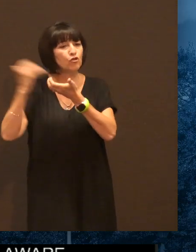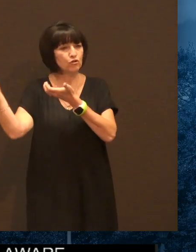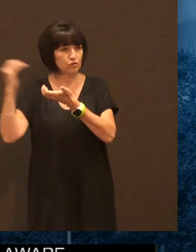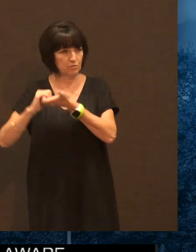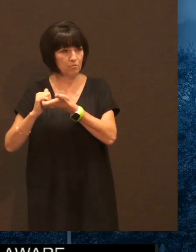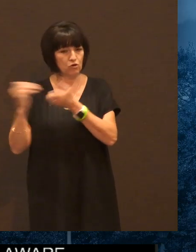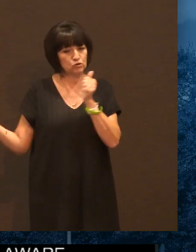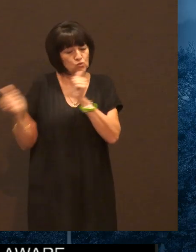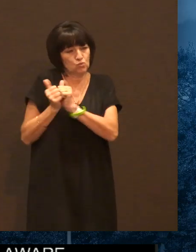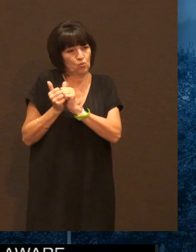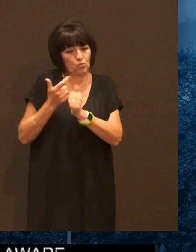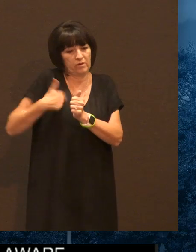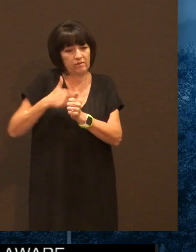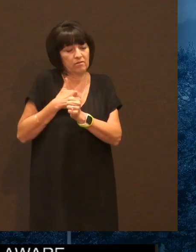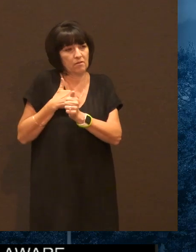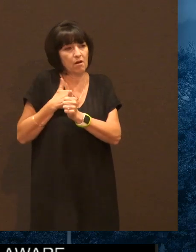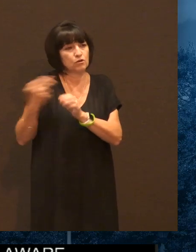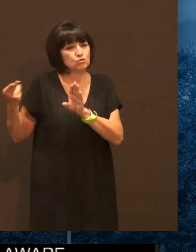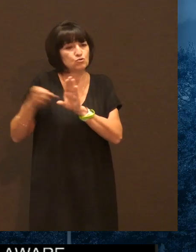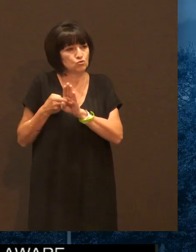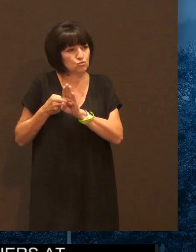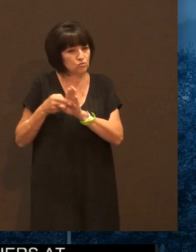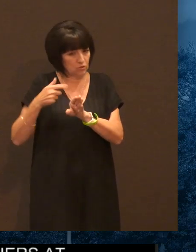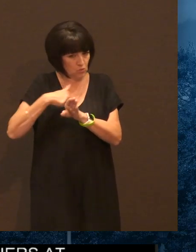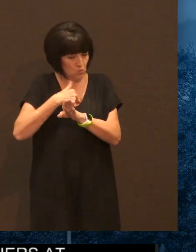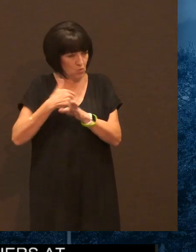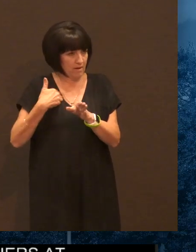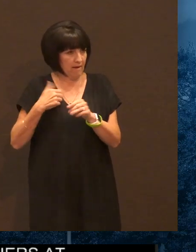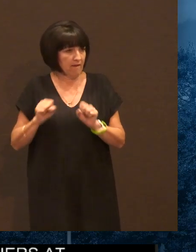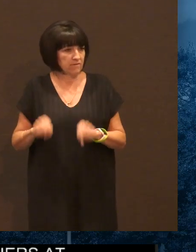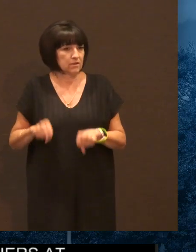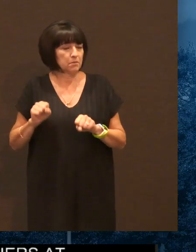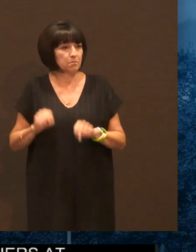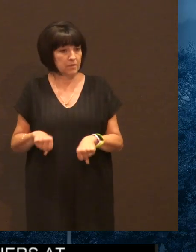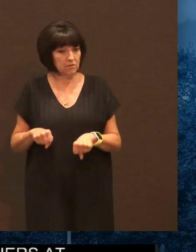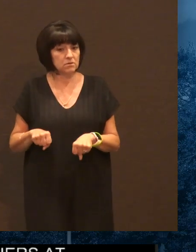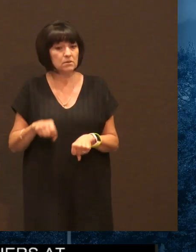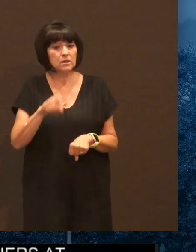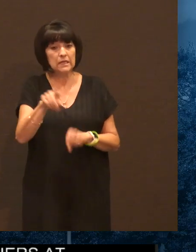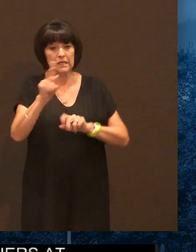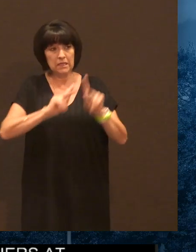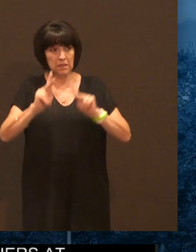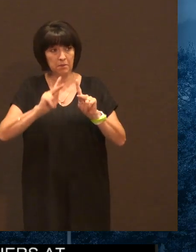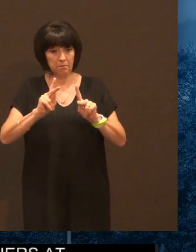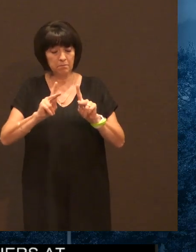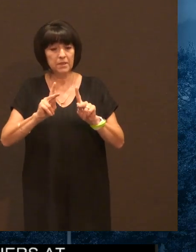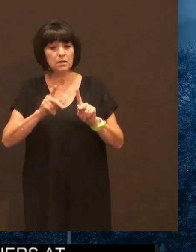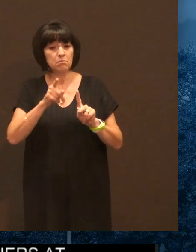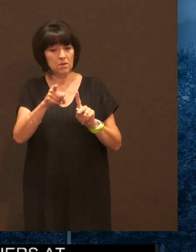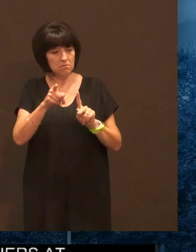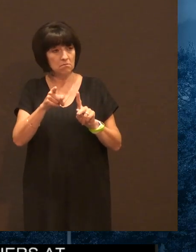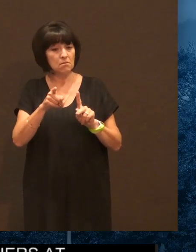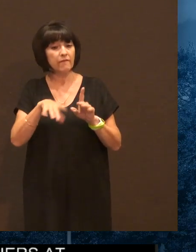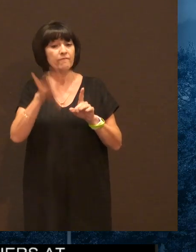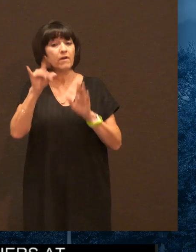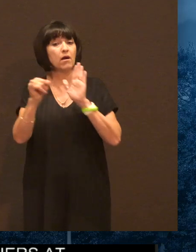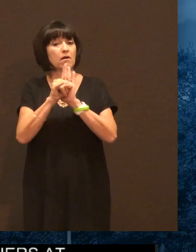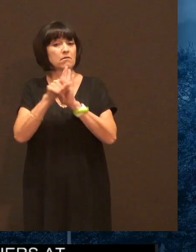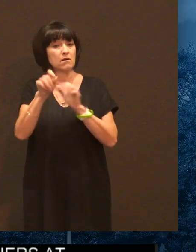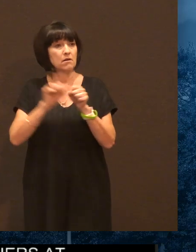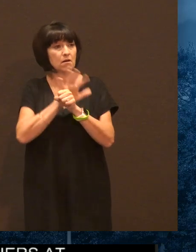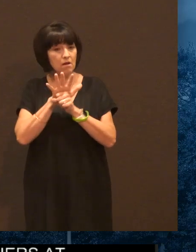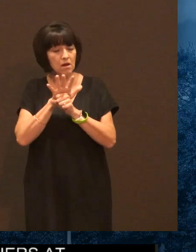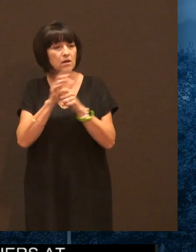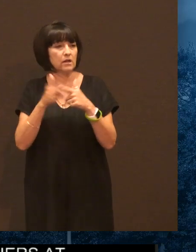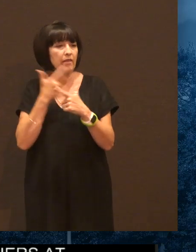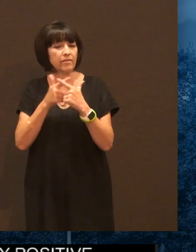the capacity to investigate every positive case and to trace their contacts. I